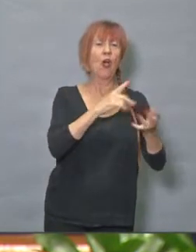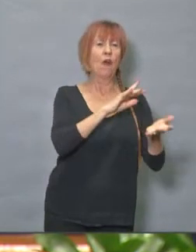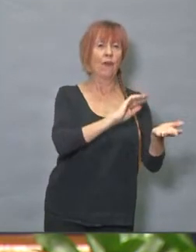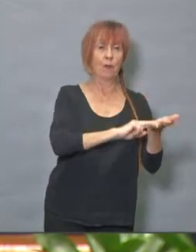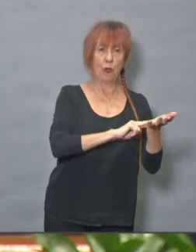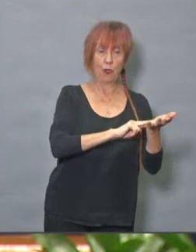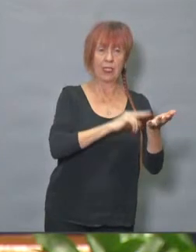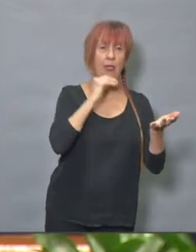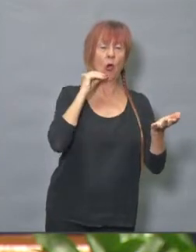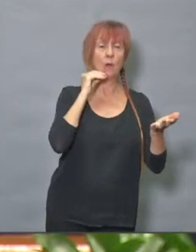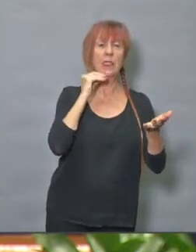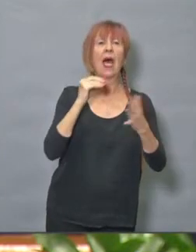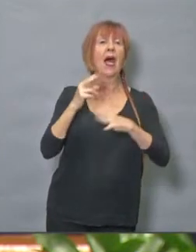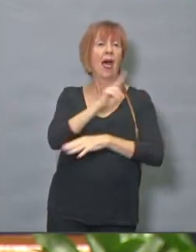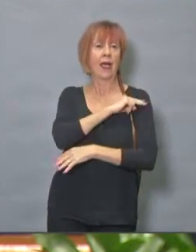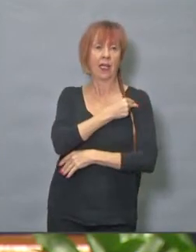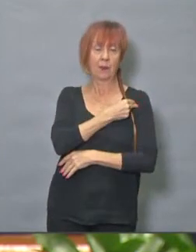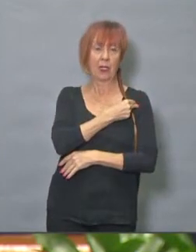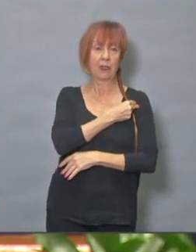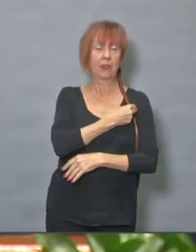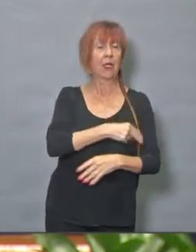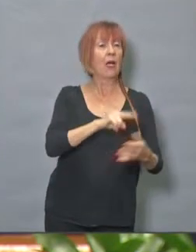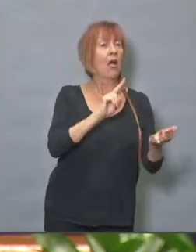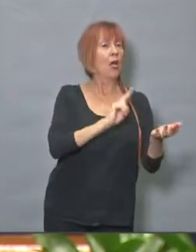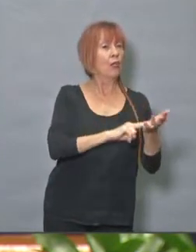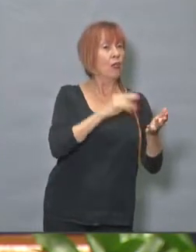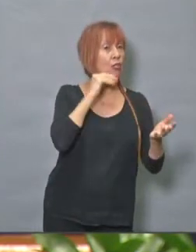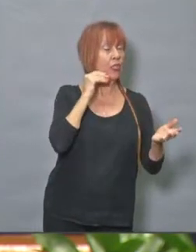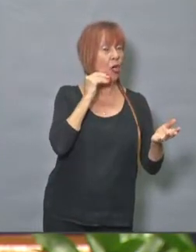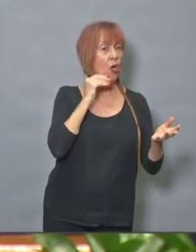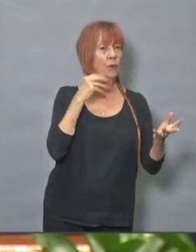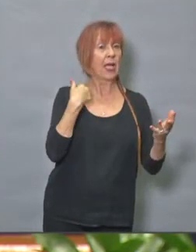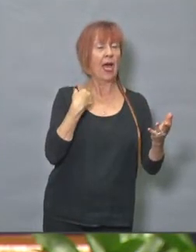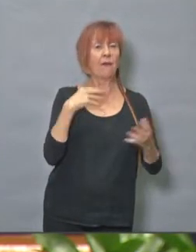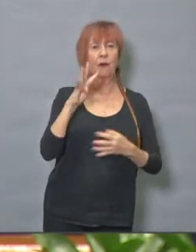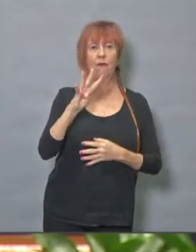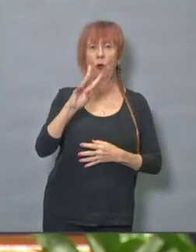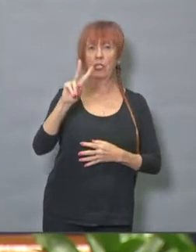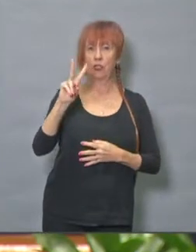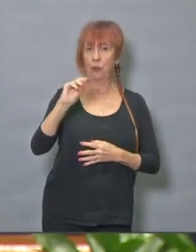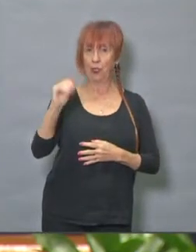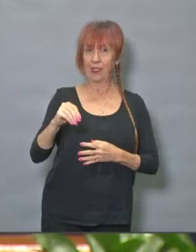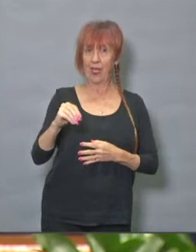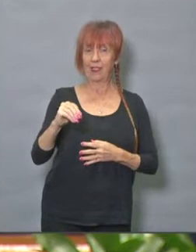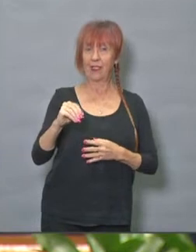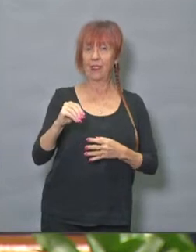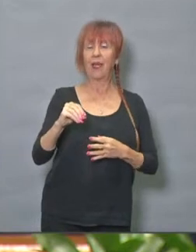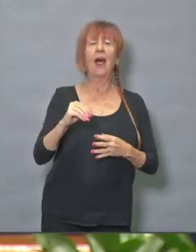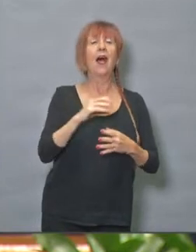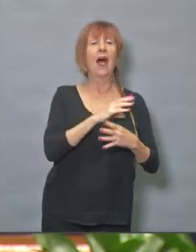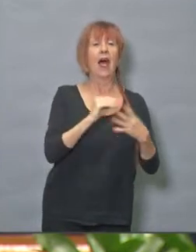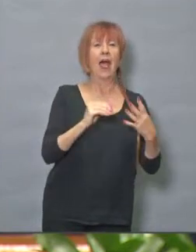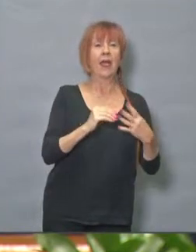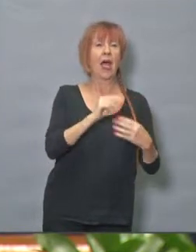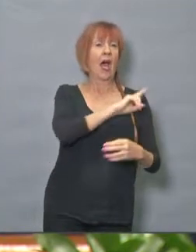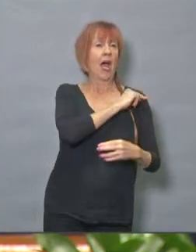hospitals. Skilled nursing facilities account for 42% of the cases, and hospitals account for an additional